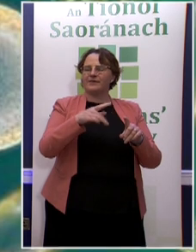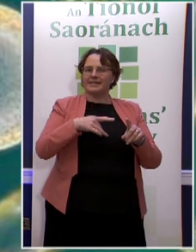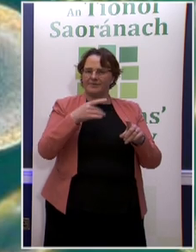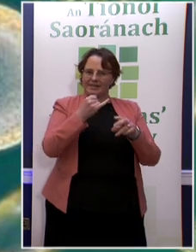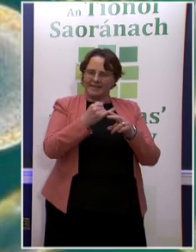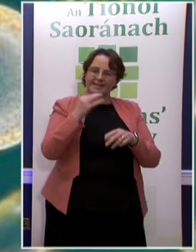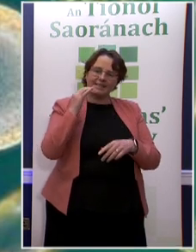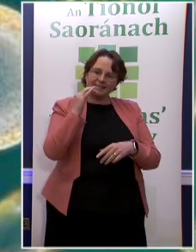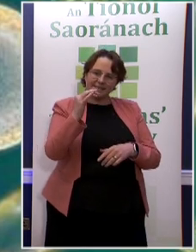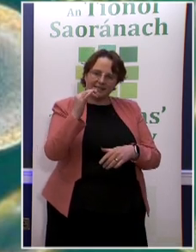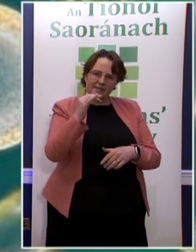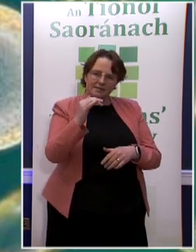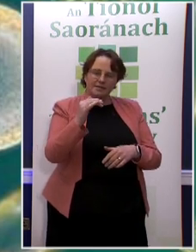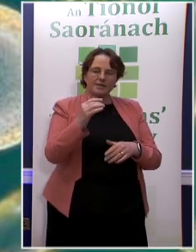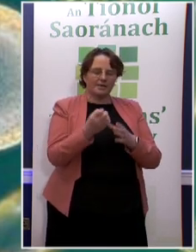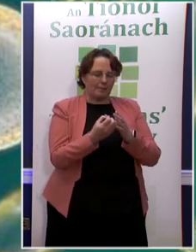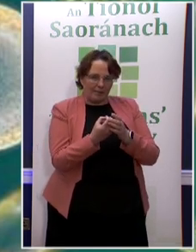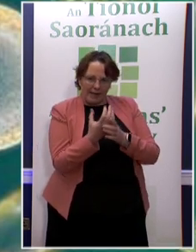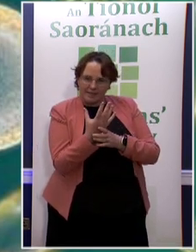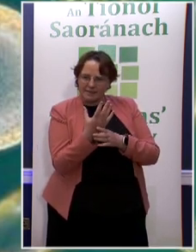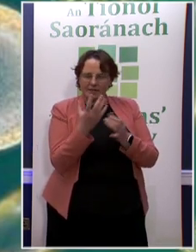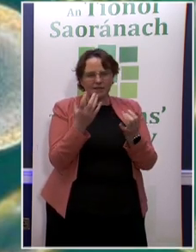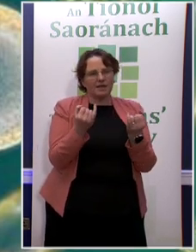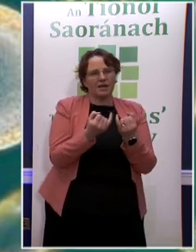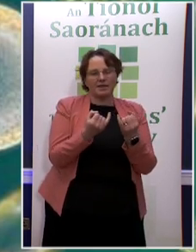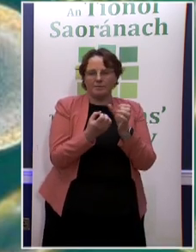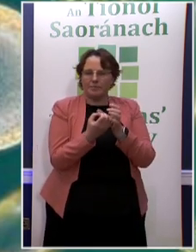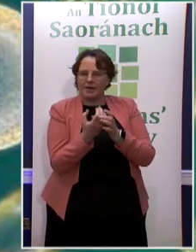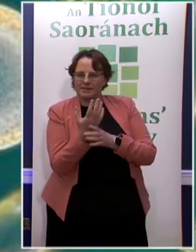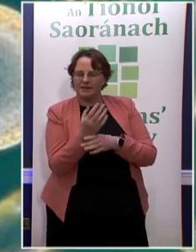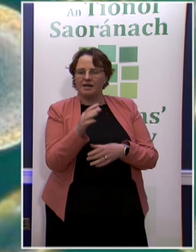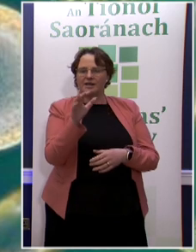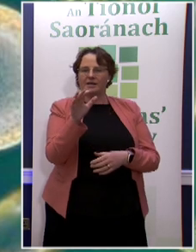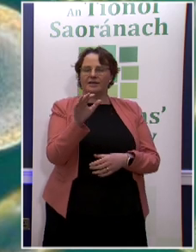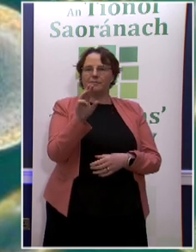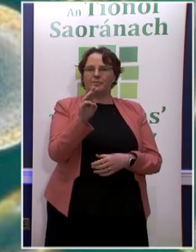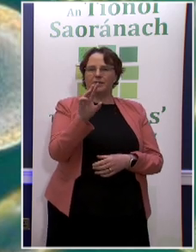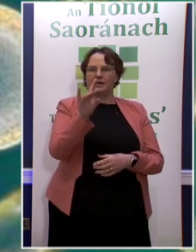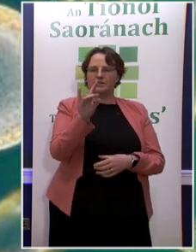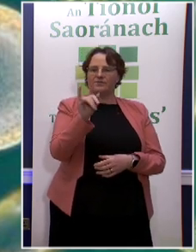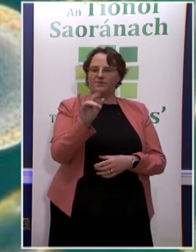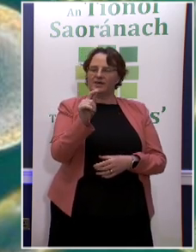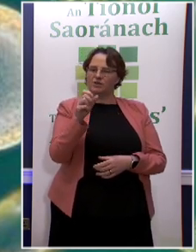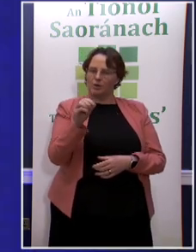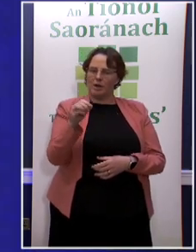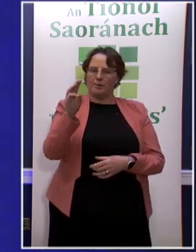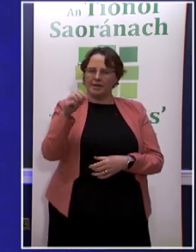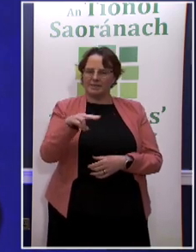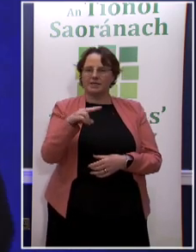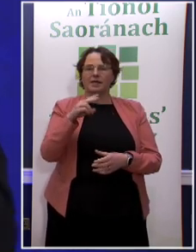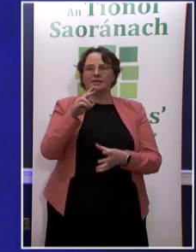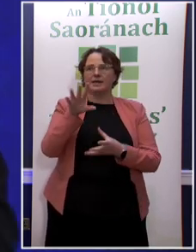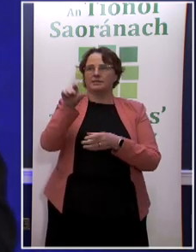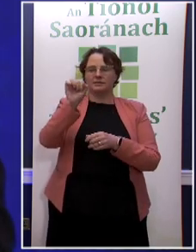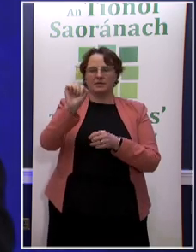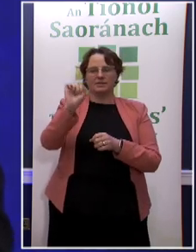tiny plant-like organisms called phytoplankton, which harness the sun's energy to produce the